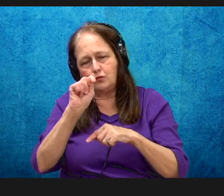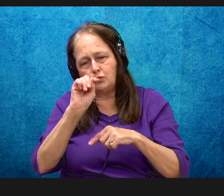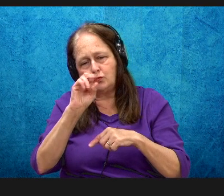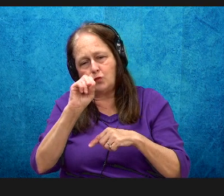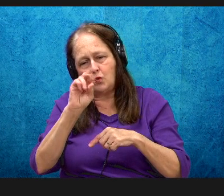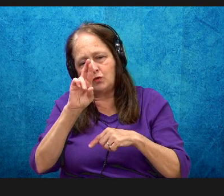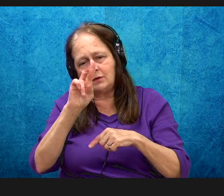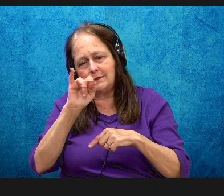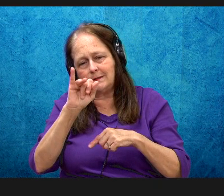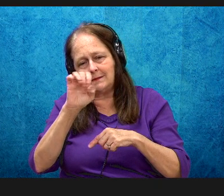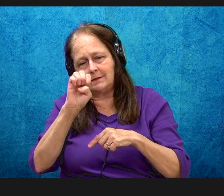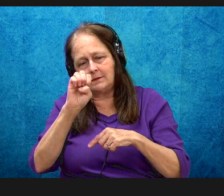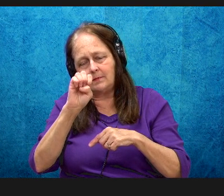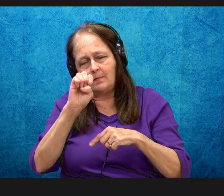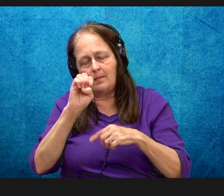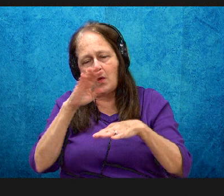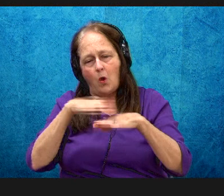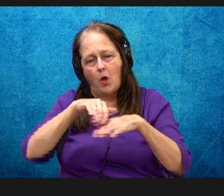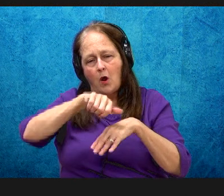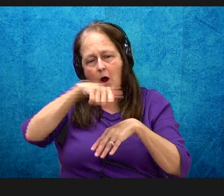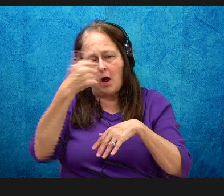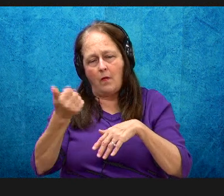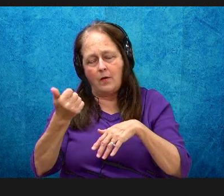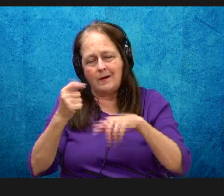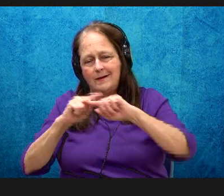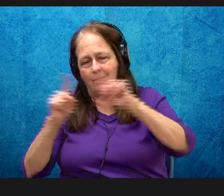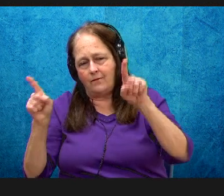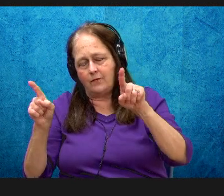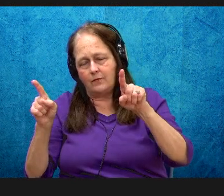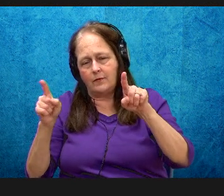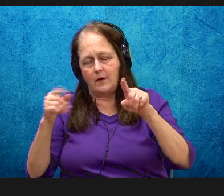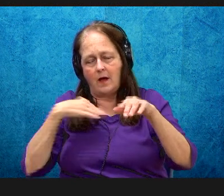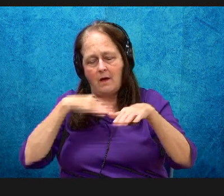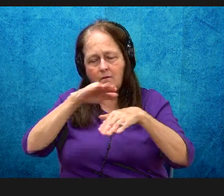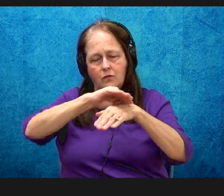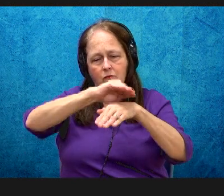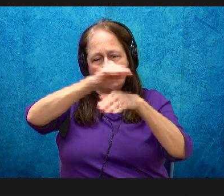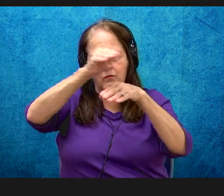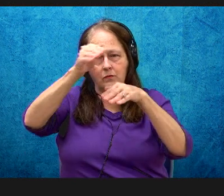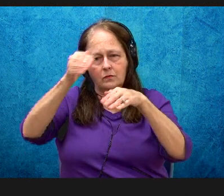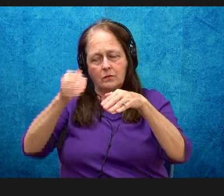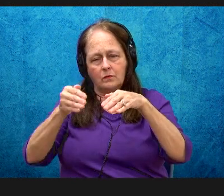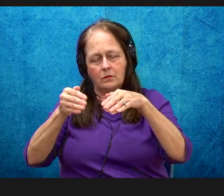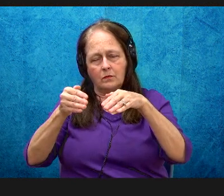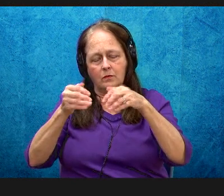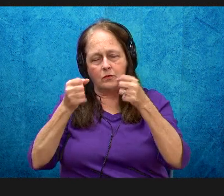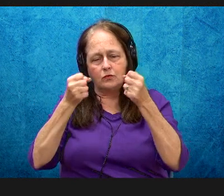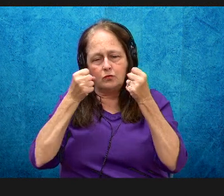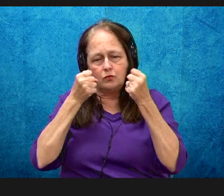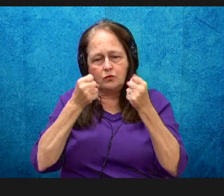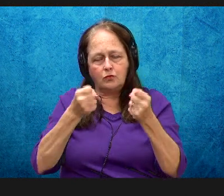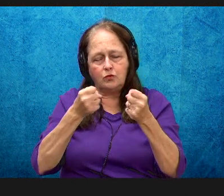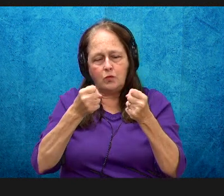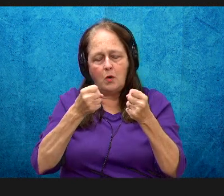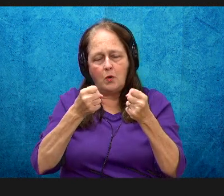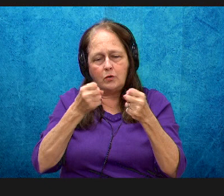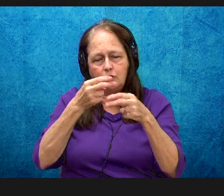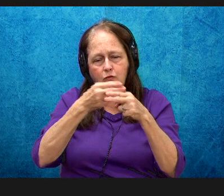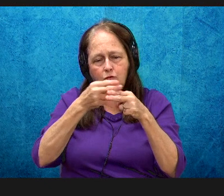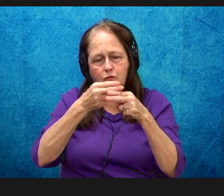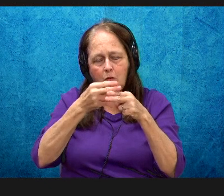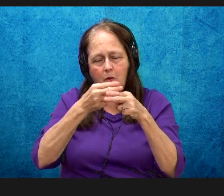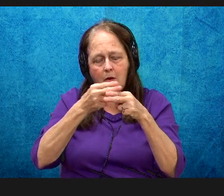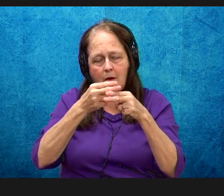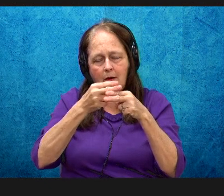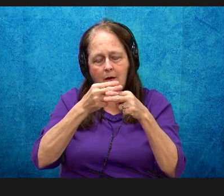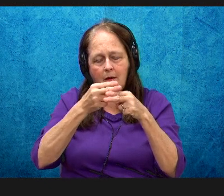right here. Tortoises, on the other hand, have dome-shaped shells and strong, short legs